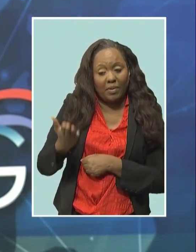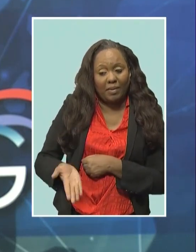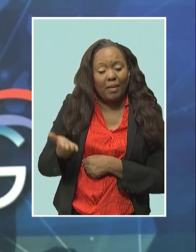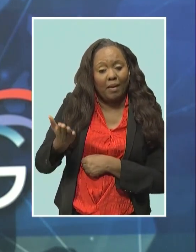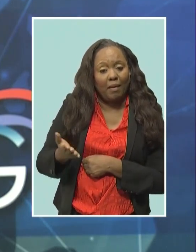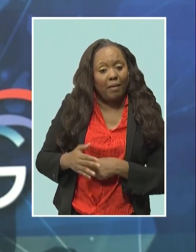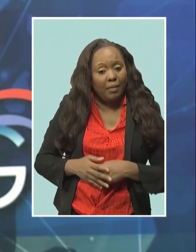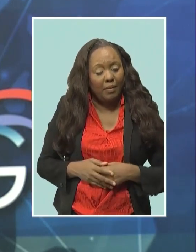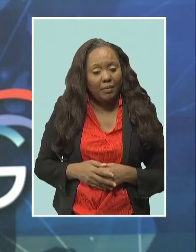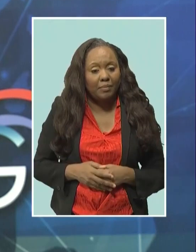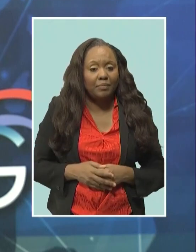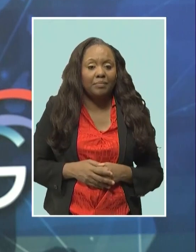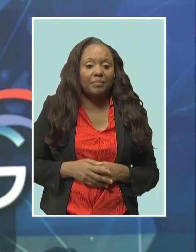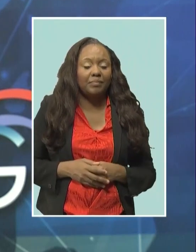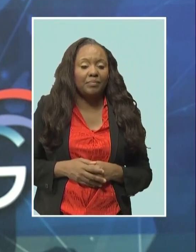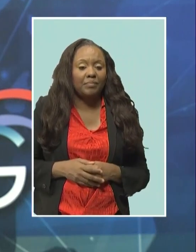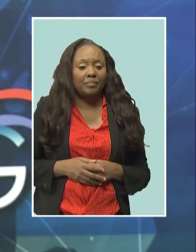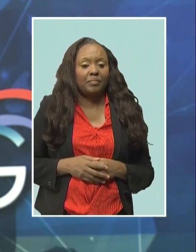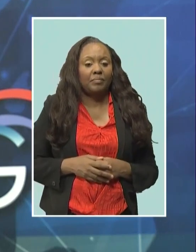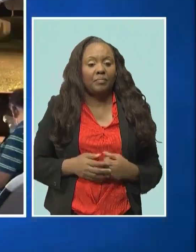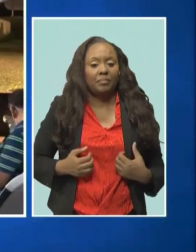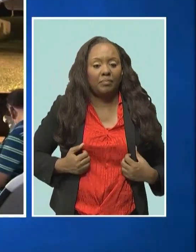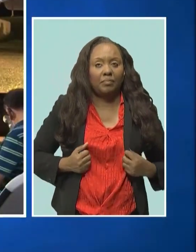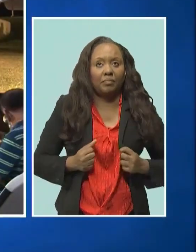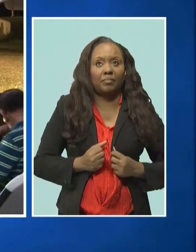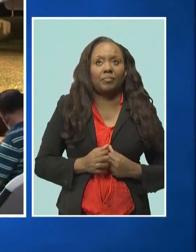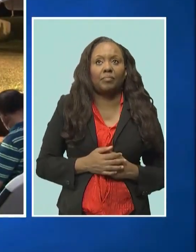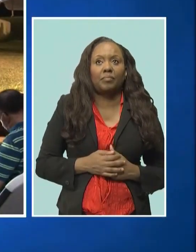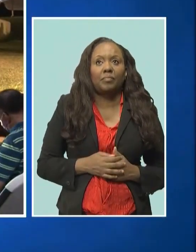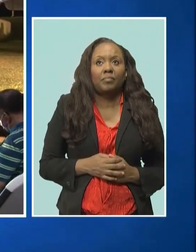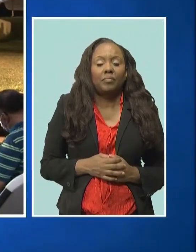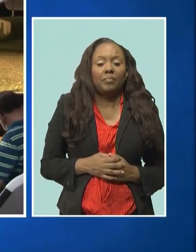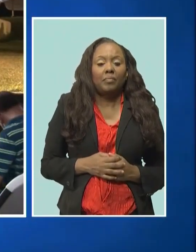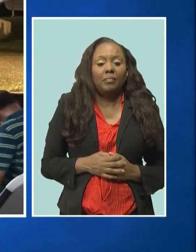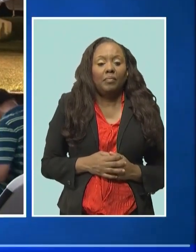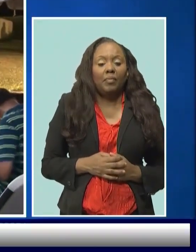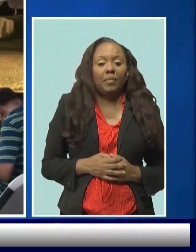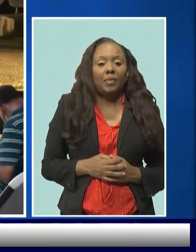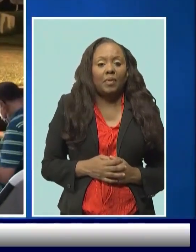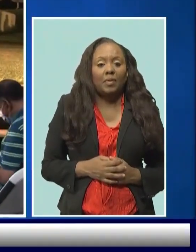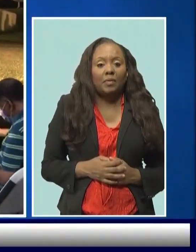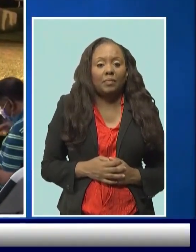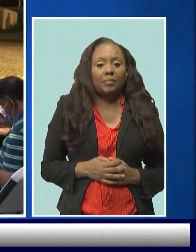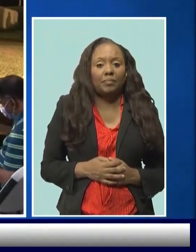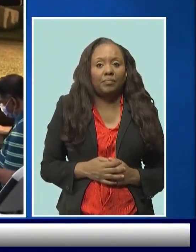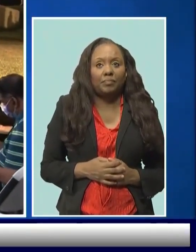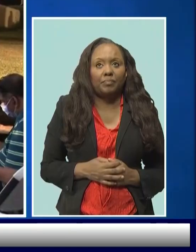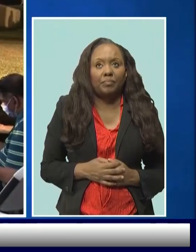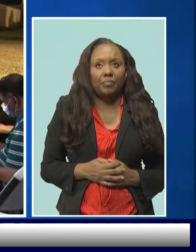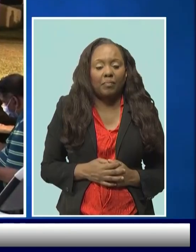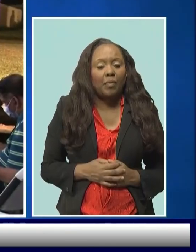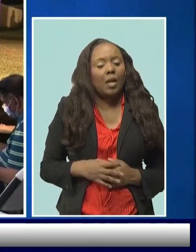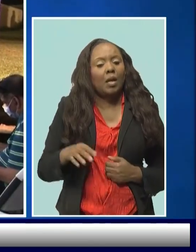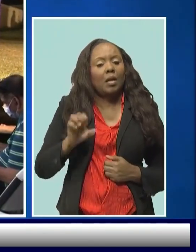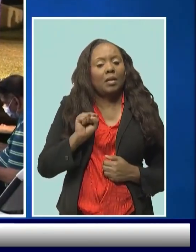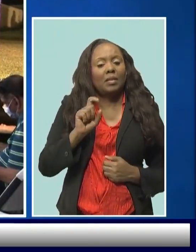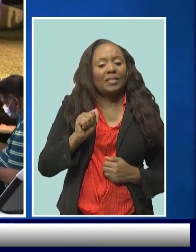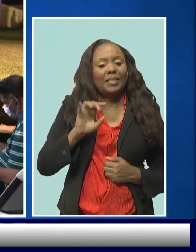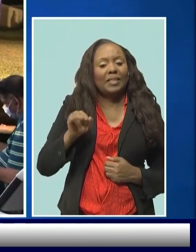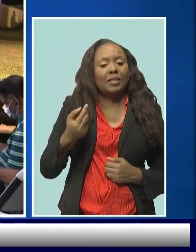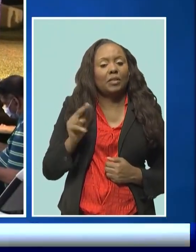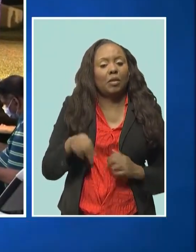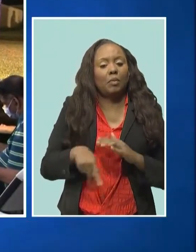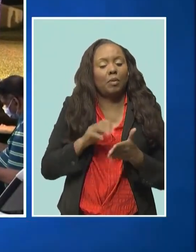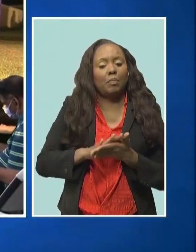Burke reports. The mold found at the St. John Primary School is upsetting parent Deborah Richards. 2